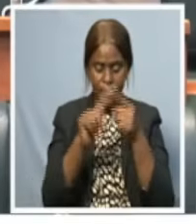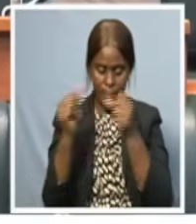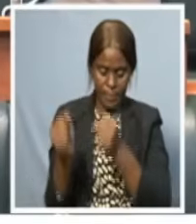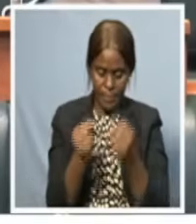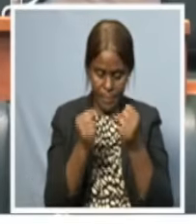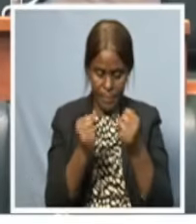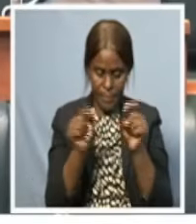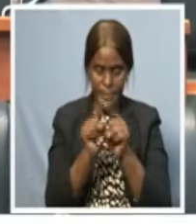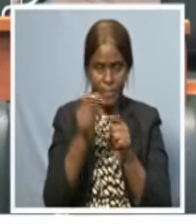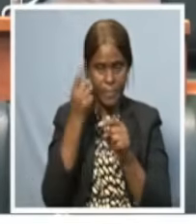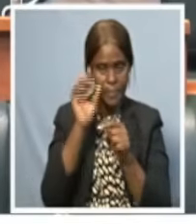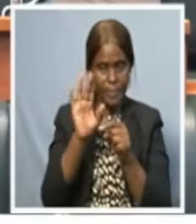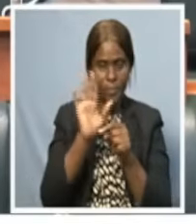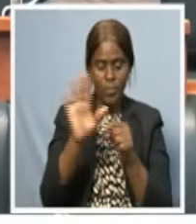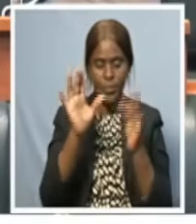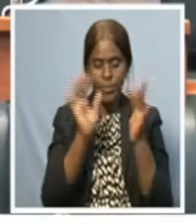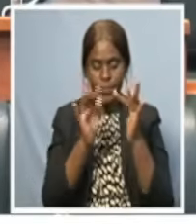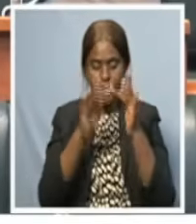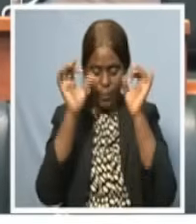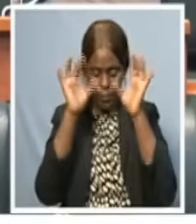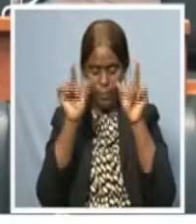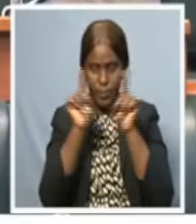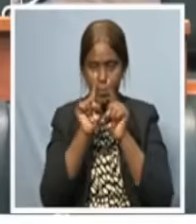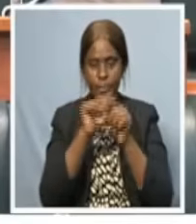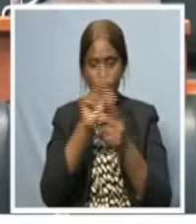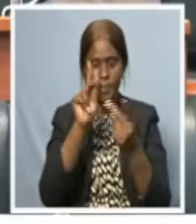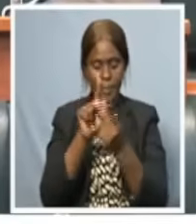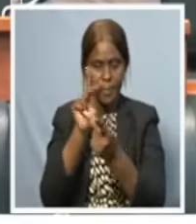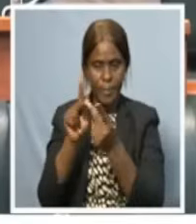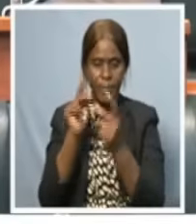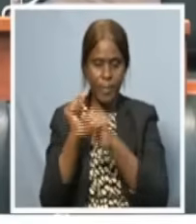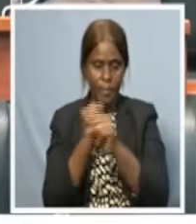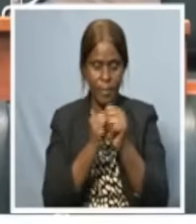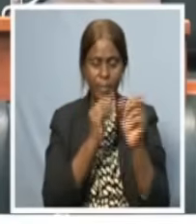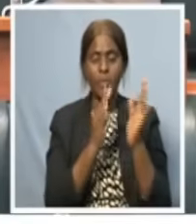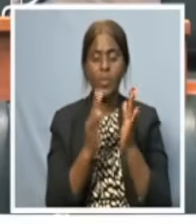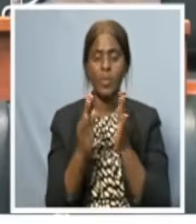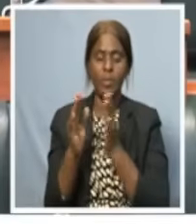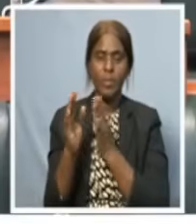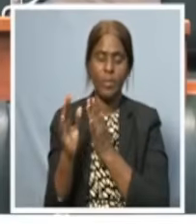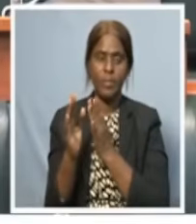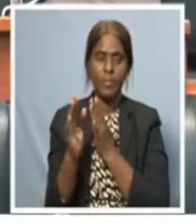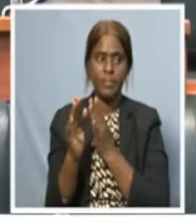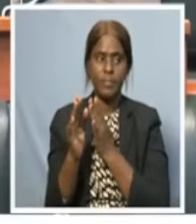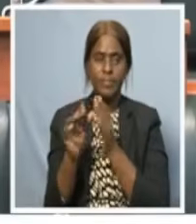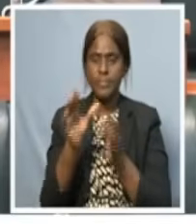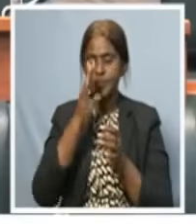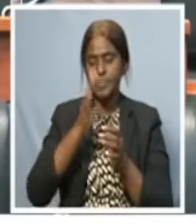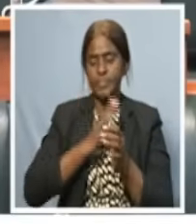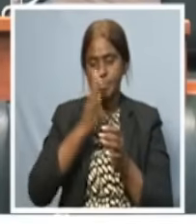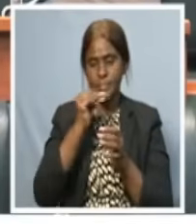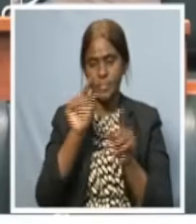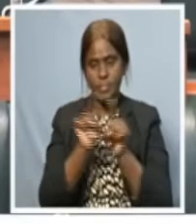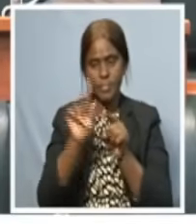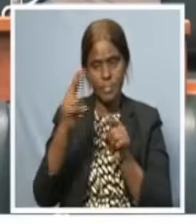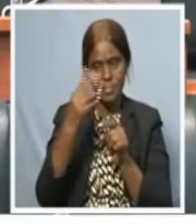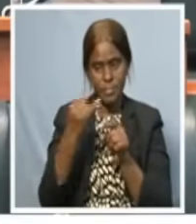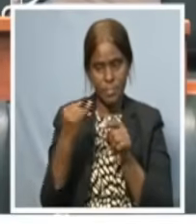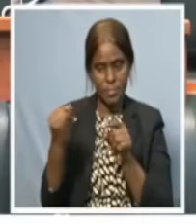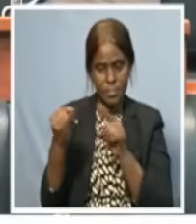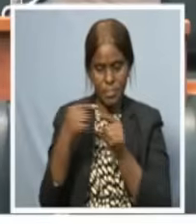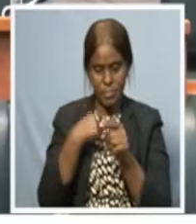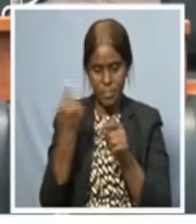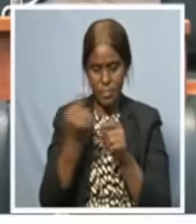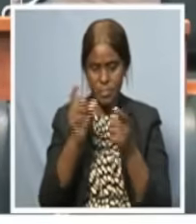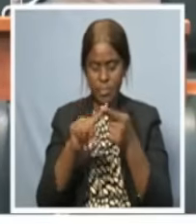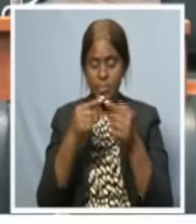strengthen understanding of online risks and appropriate protection measures. Madam Speaker, the second issue that